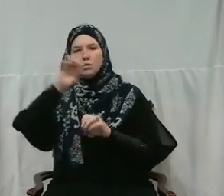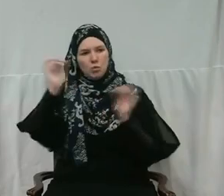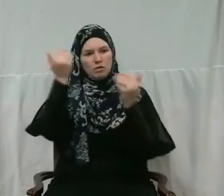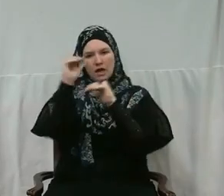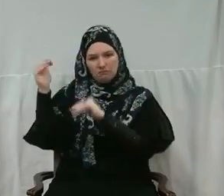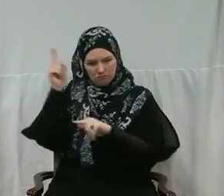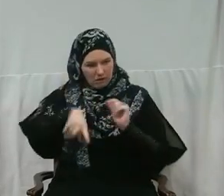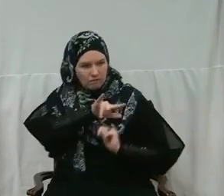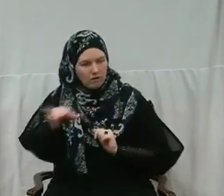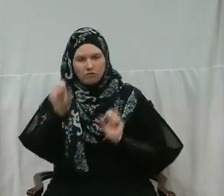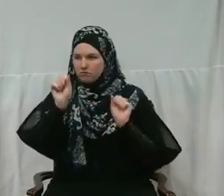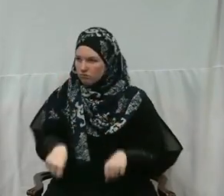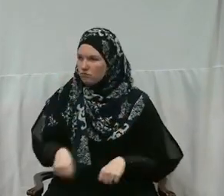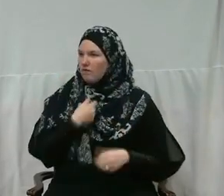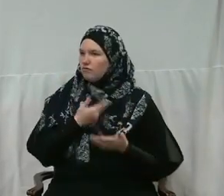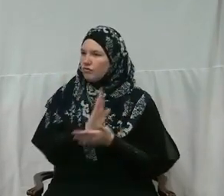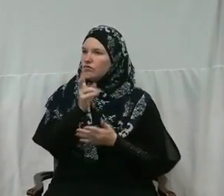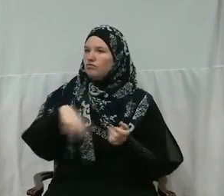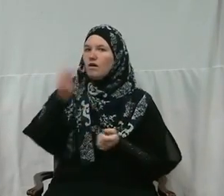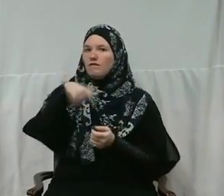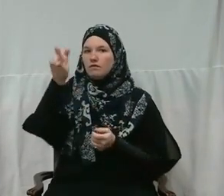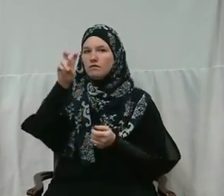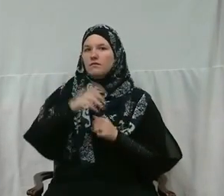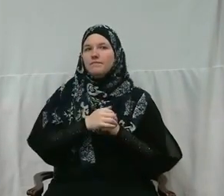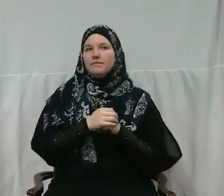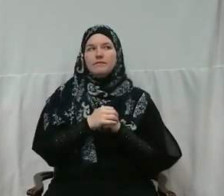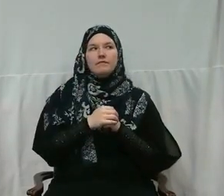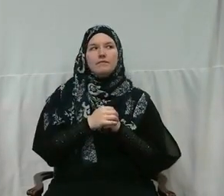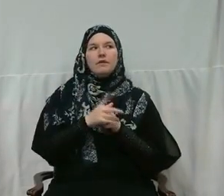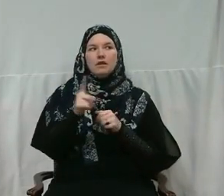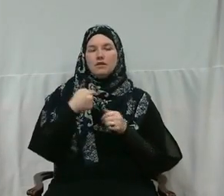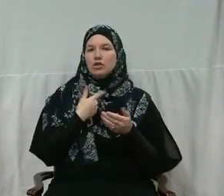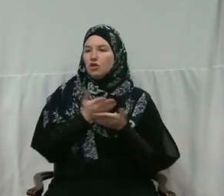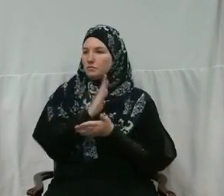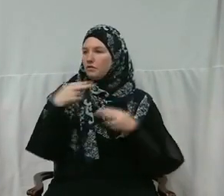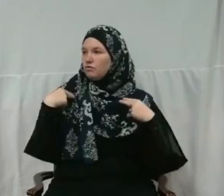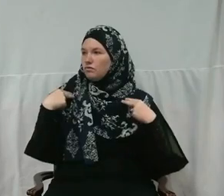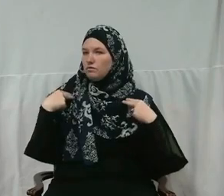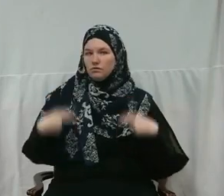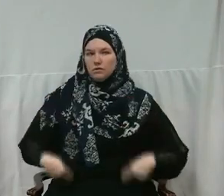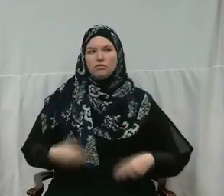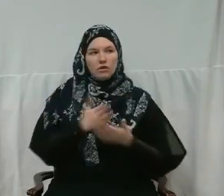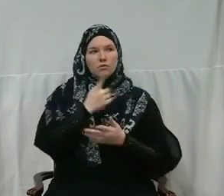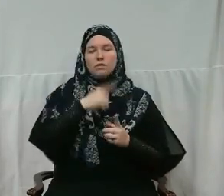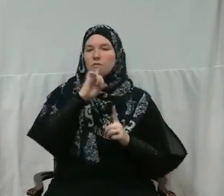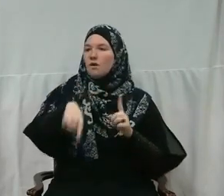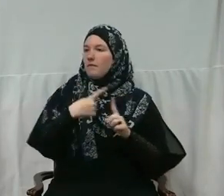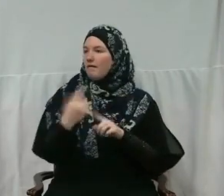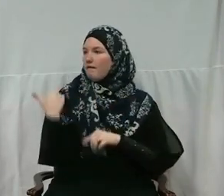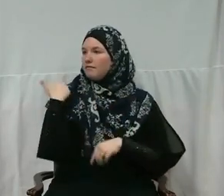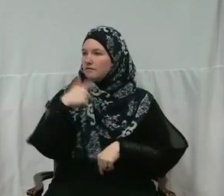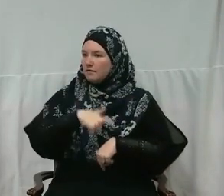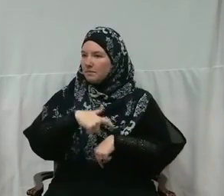limitations. These are some of the basic human rights that we spoke about last